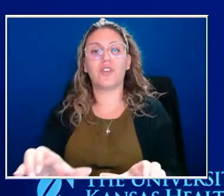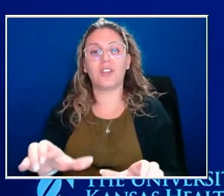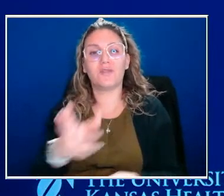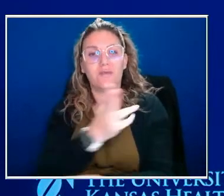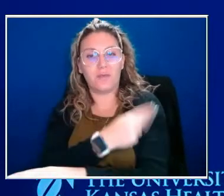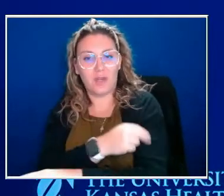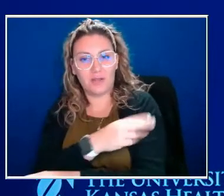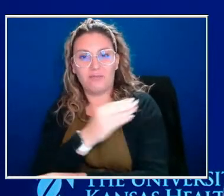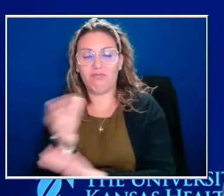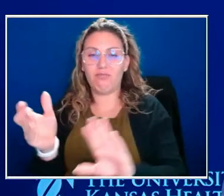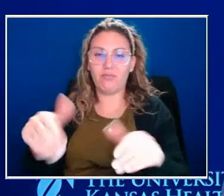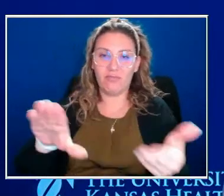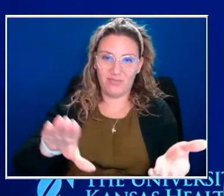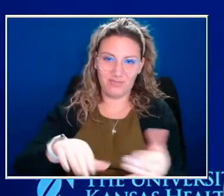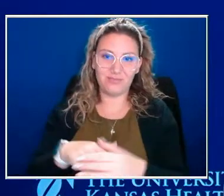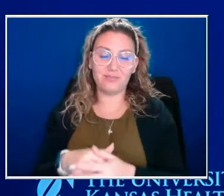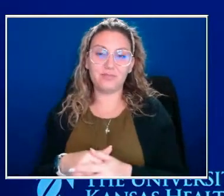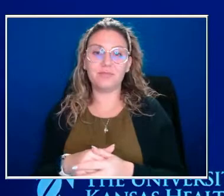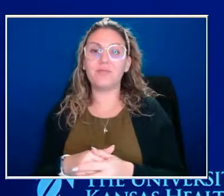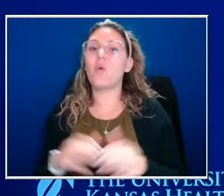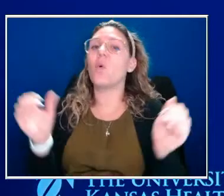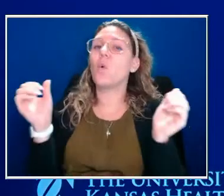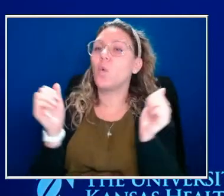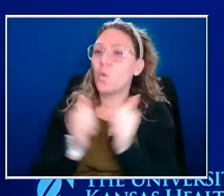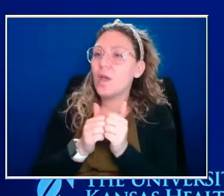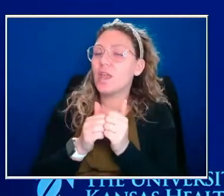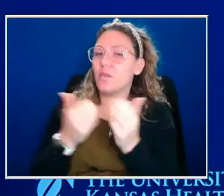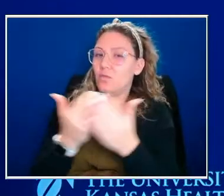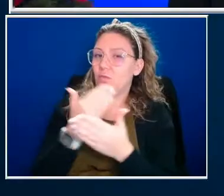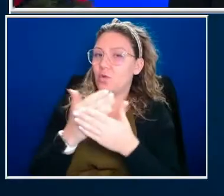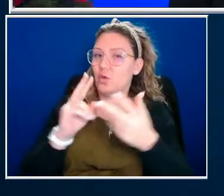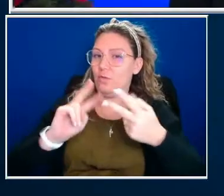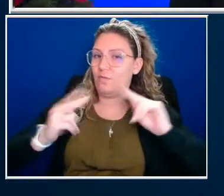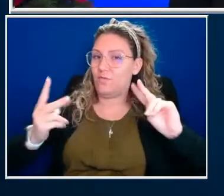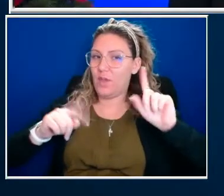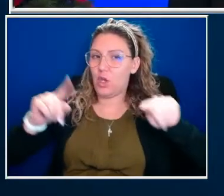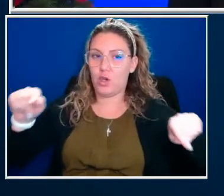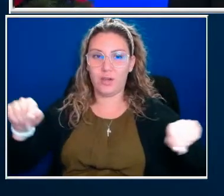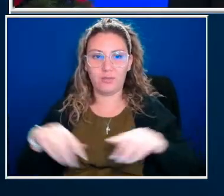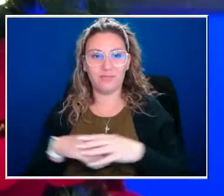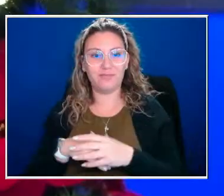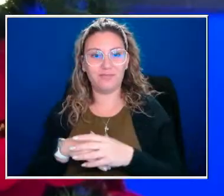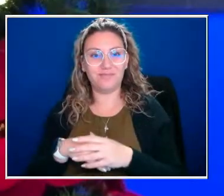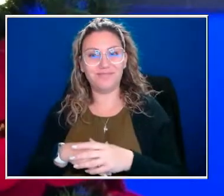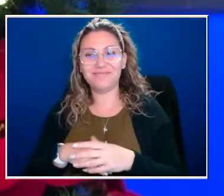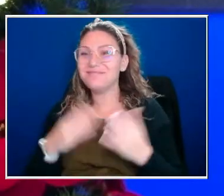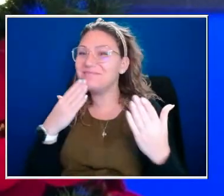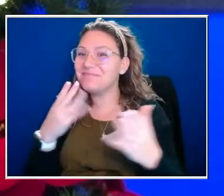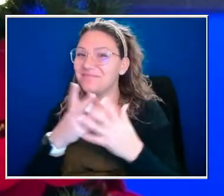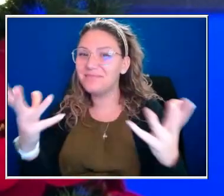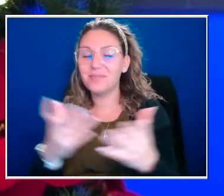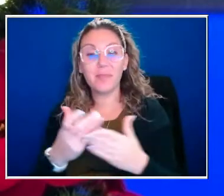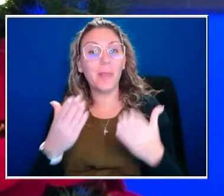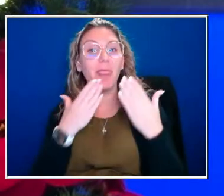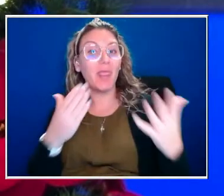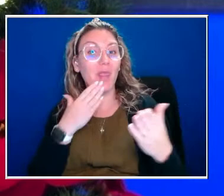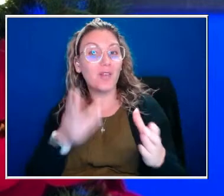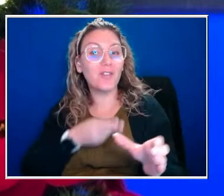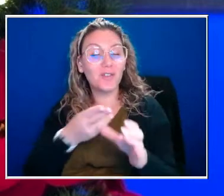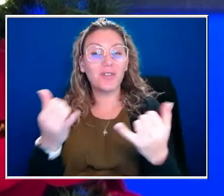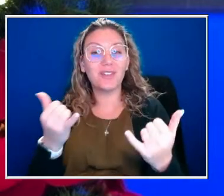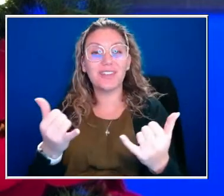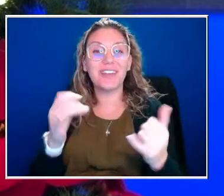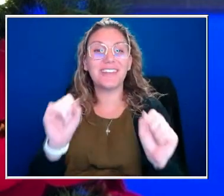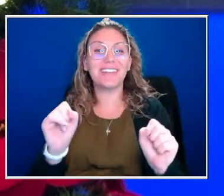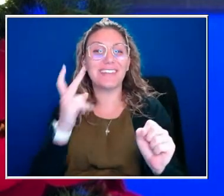death, even with the circulating variants from all the data that we have currently. Doc Hawk, thanks so much, and thank you for being with us today. You can catch our updates anytime